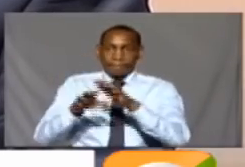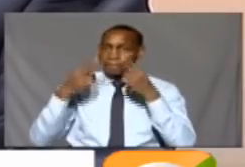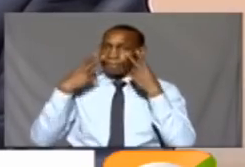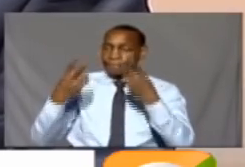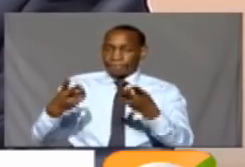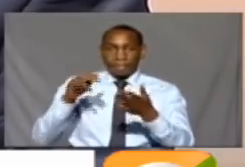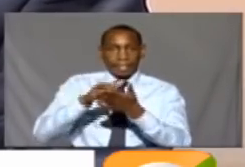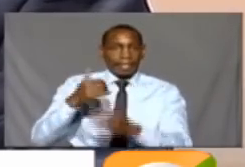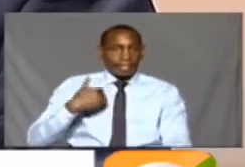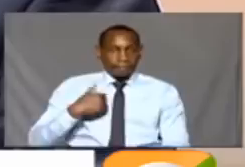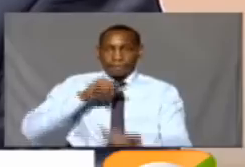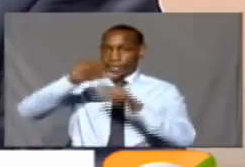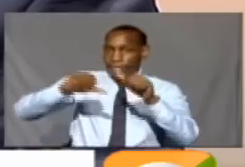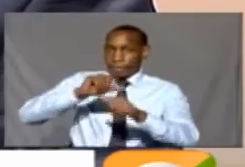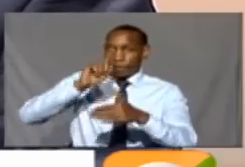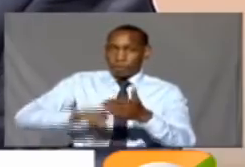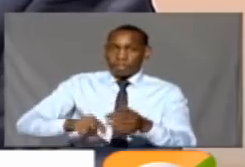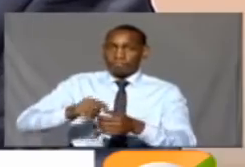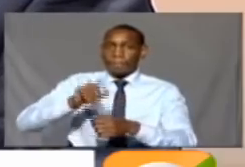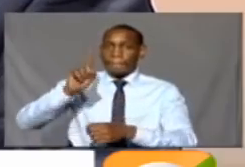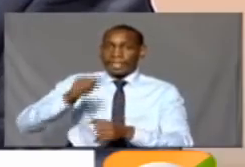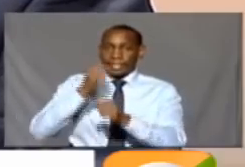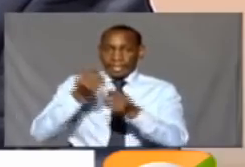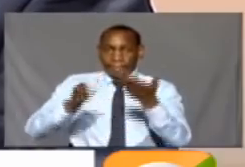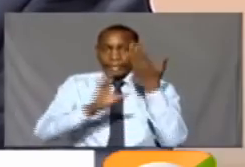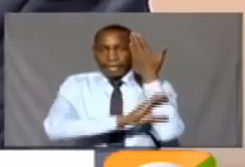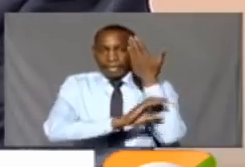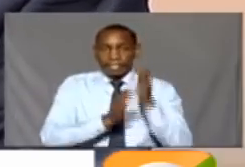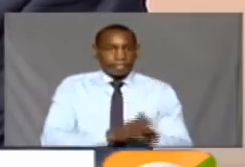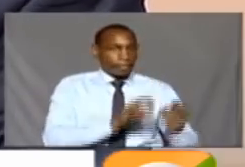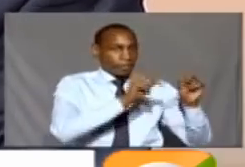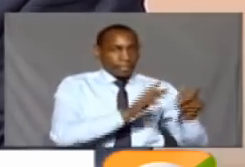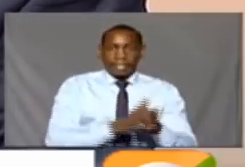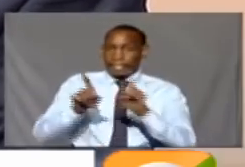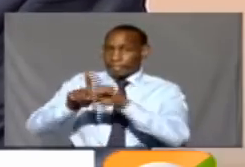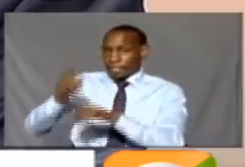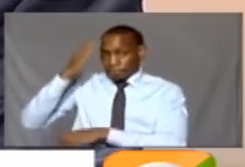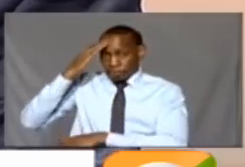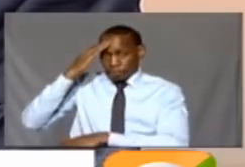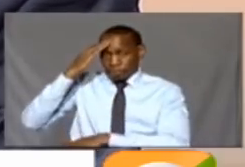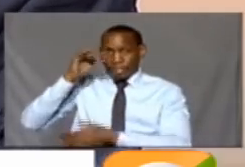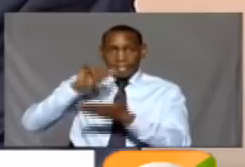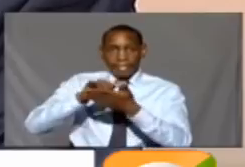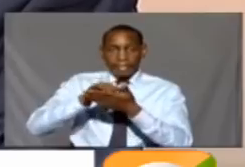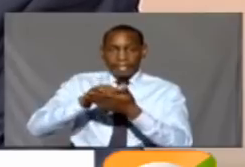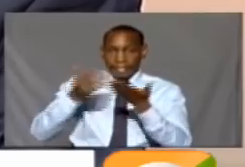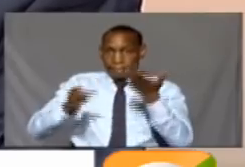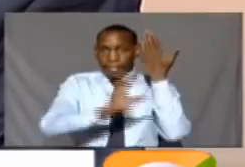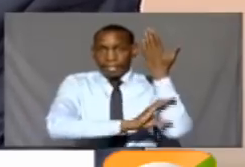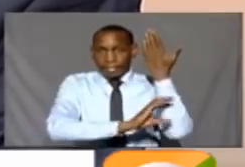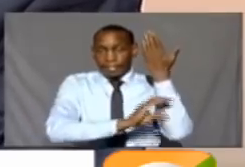held about what needs to be done in this country. Okay. And they know that in this country,